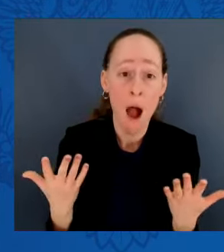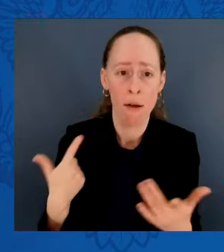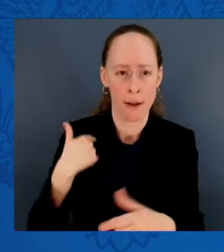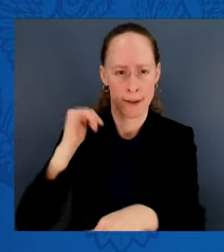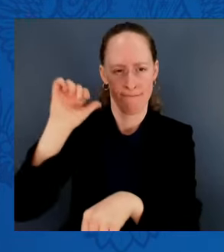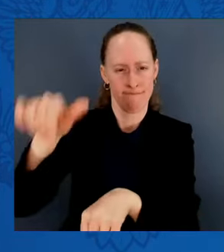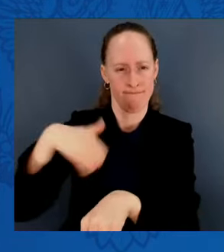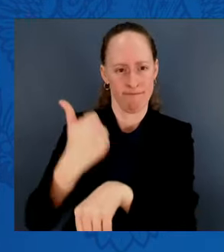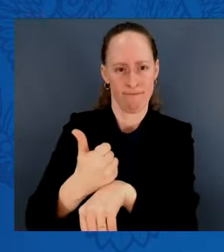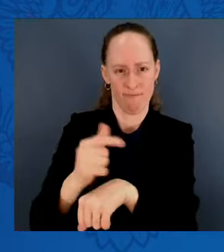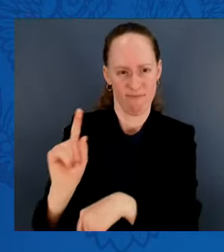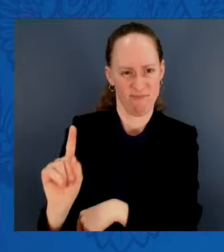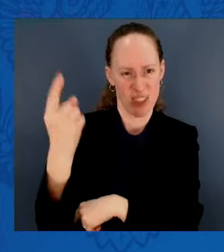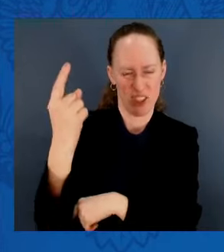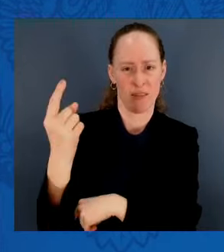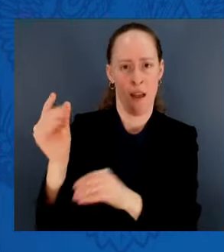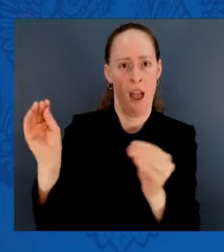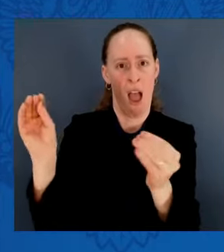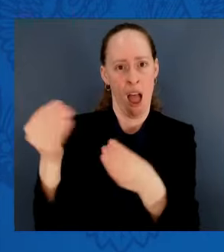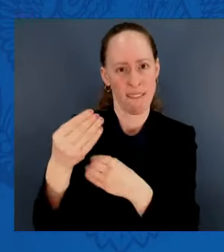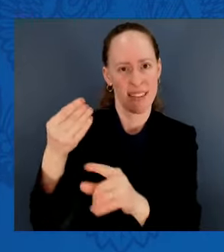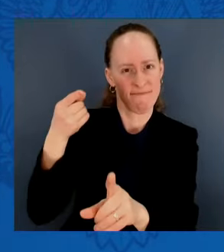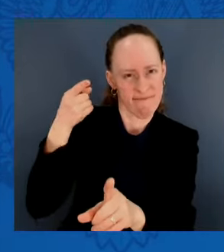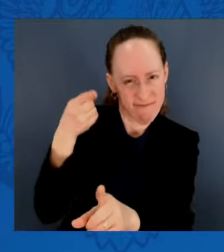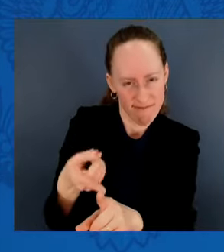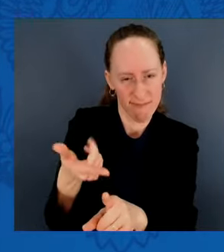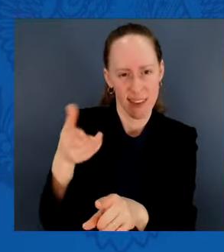the charge. Thank you for doing it.